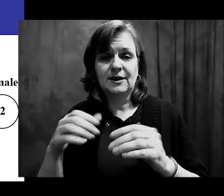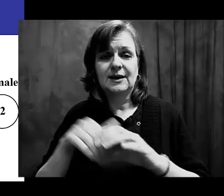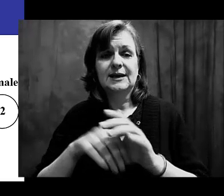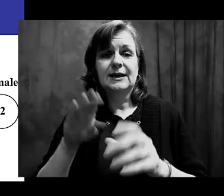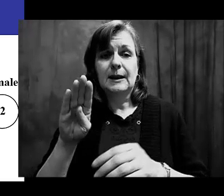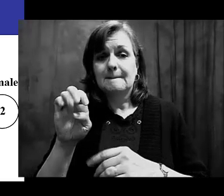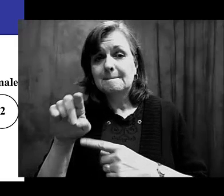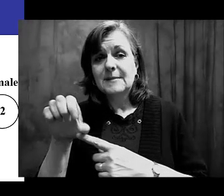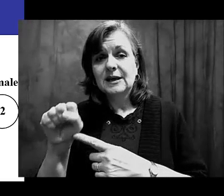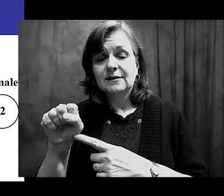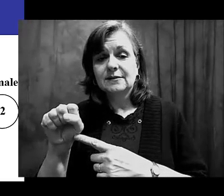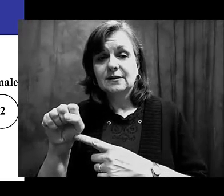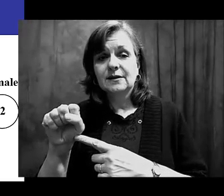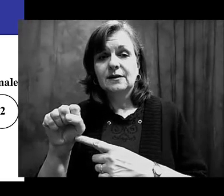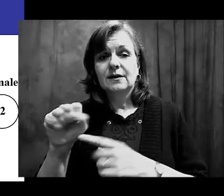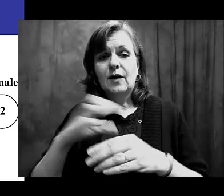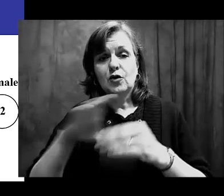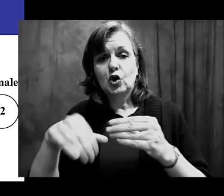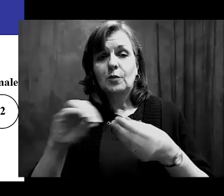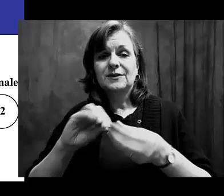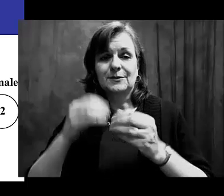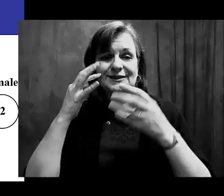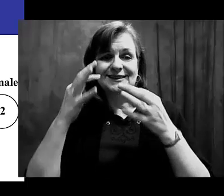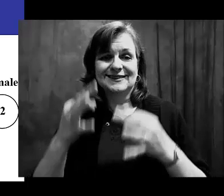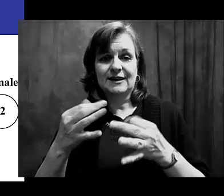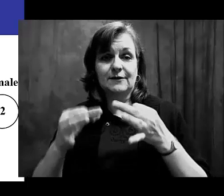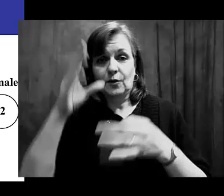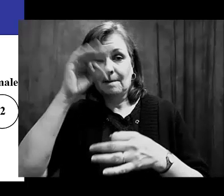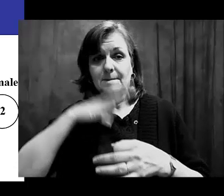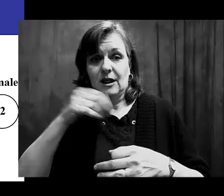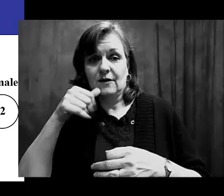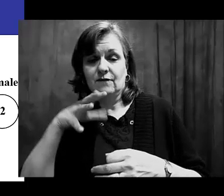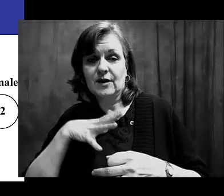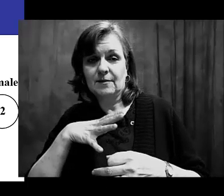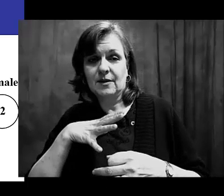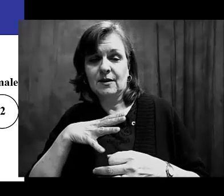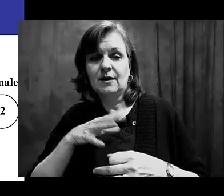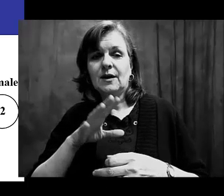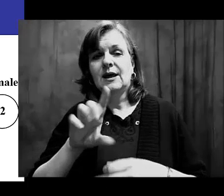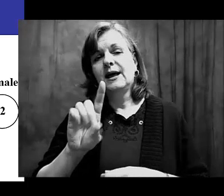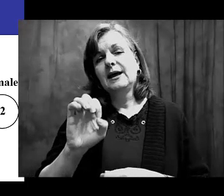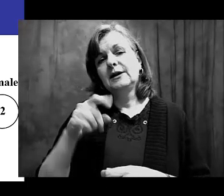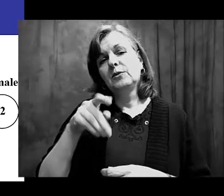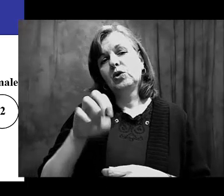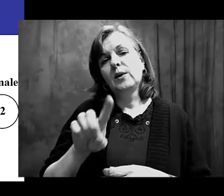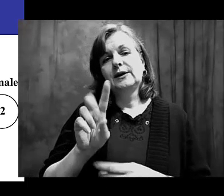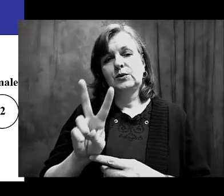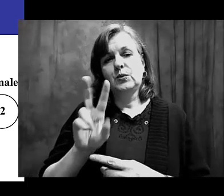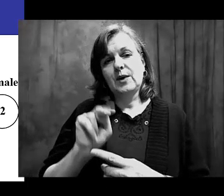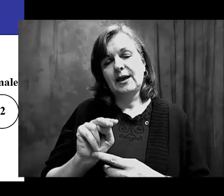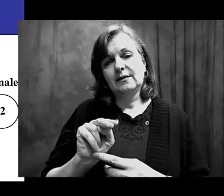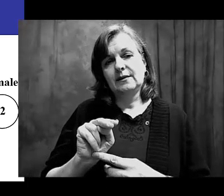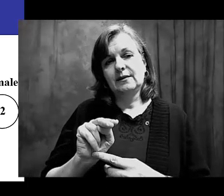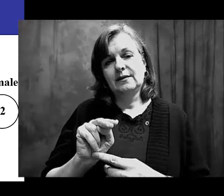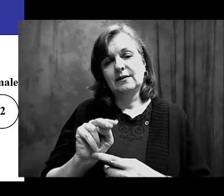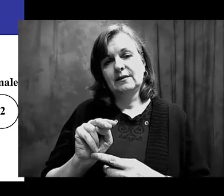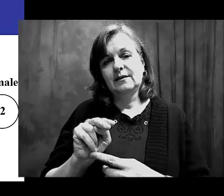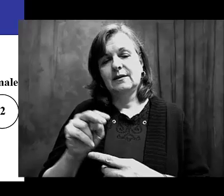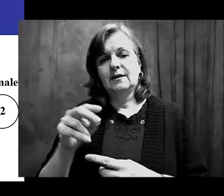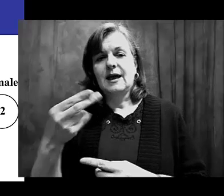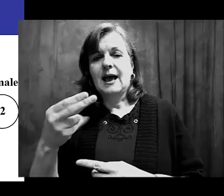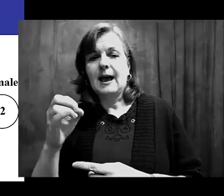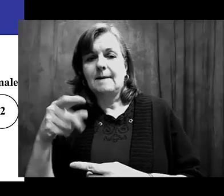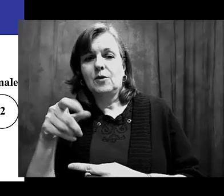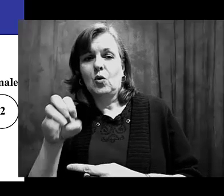numbers. So we've said before that diploid is 2N, haploid is 1N. The males are haploid, the females are diploid